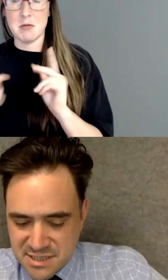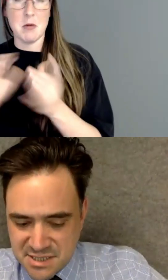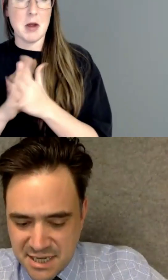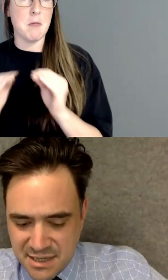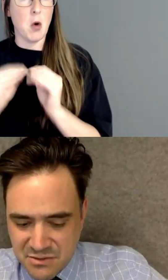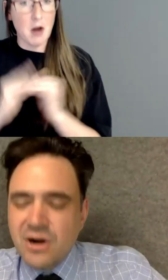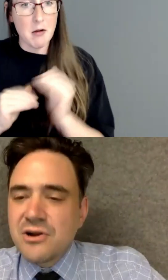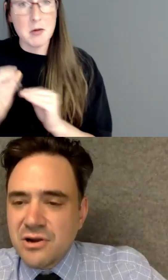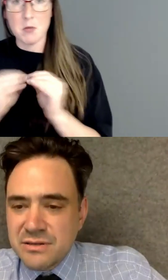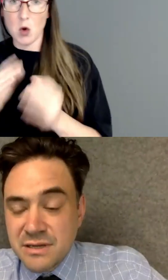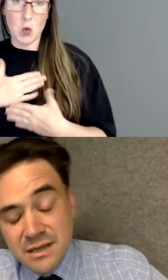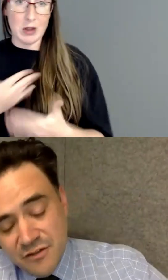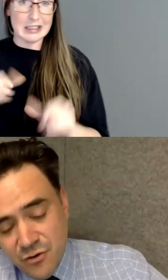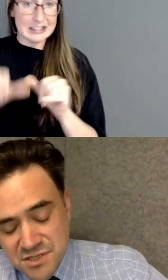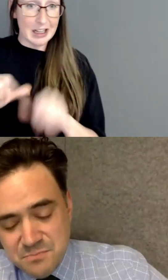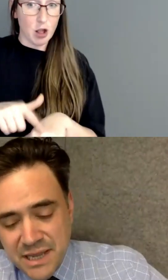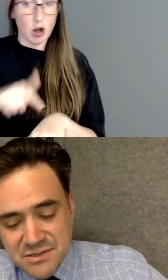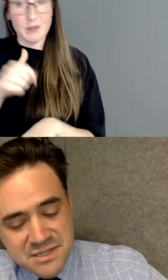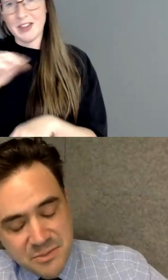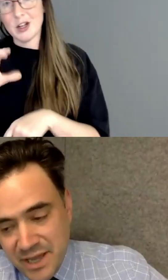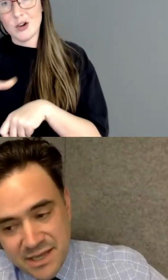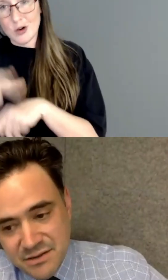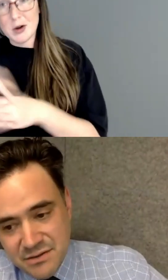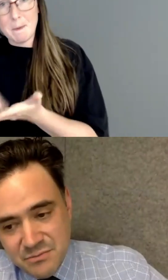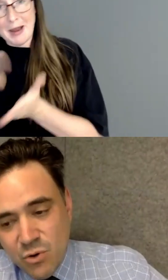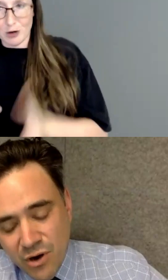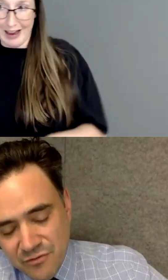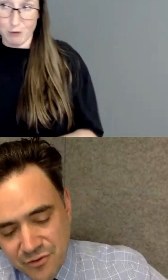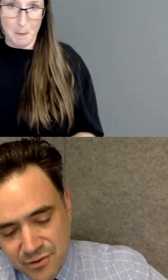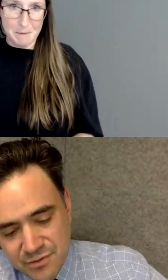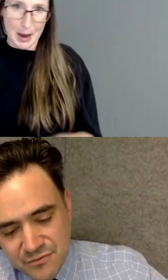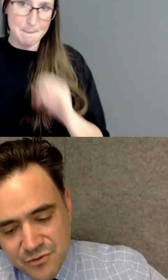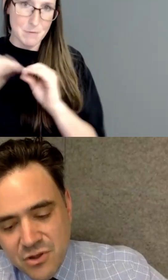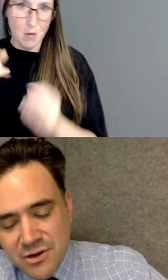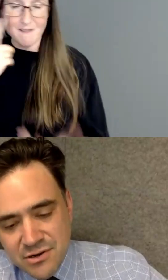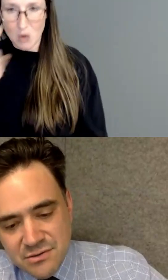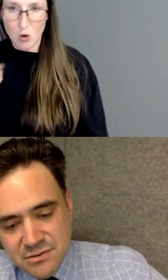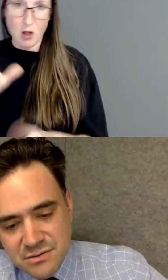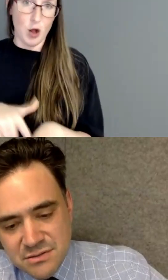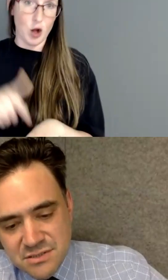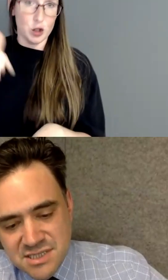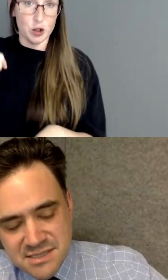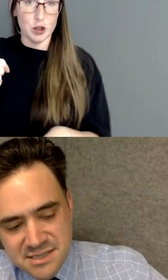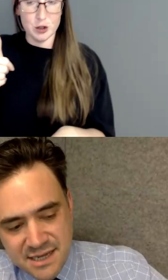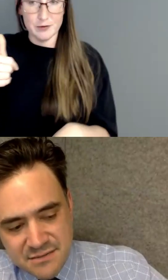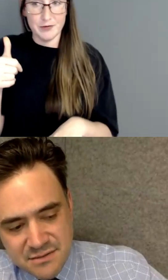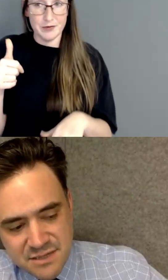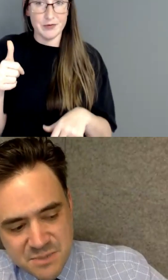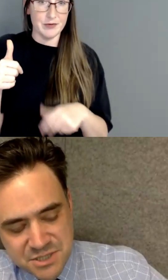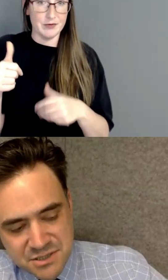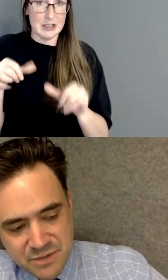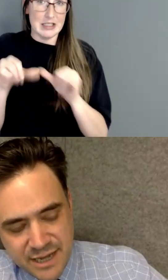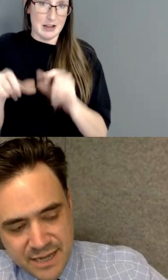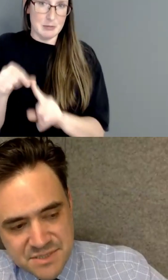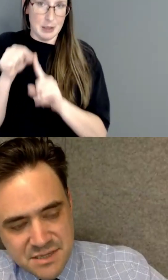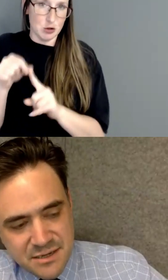willing to stay longer. And of course, payers need to pay more for longer stints at